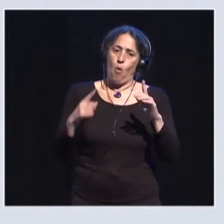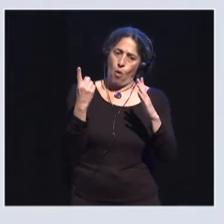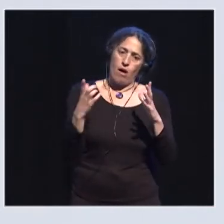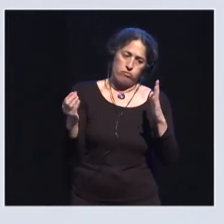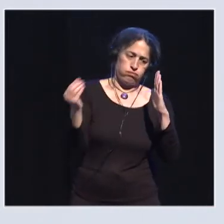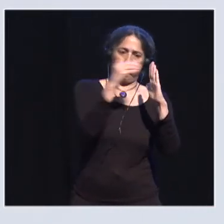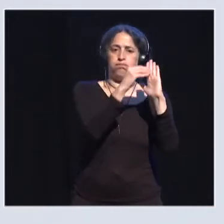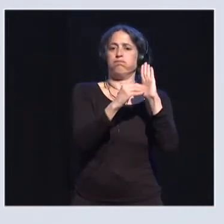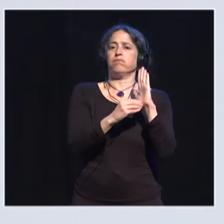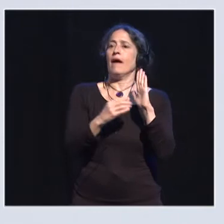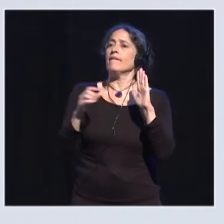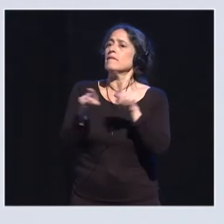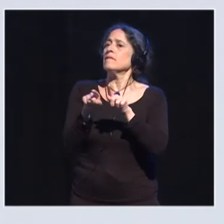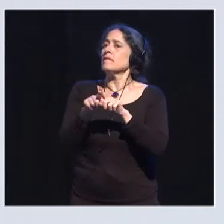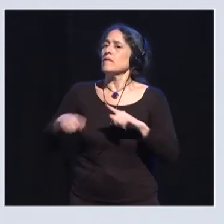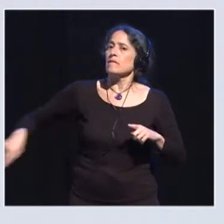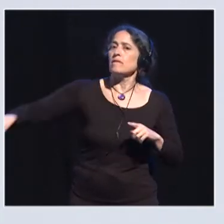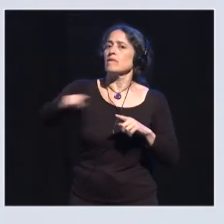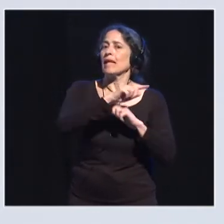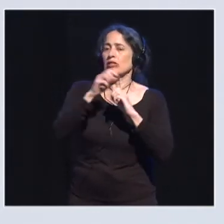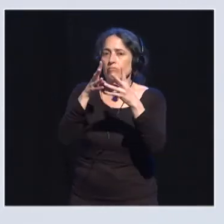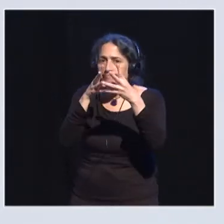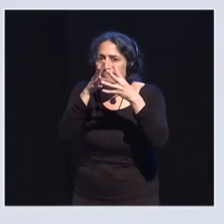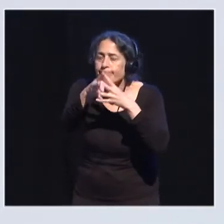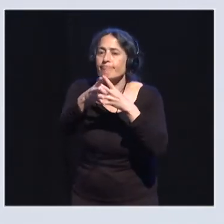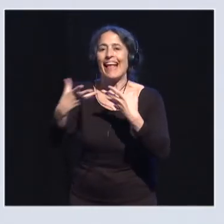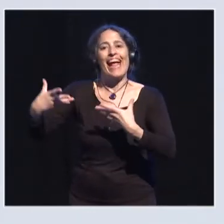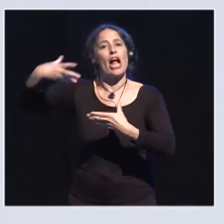informed people, they are able to take part in this